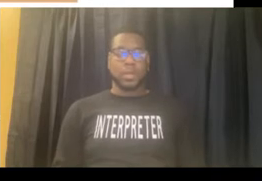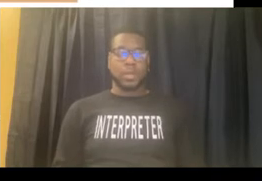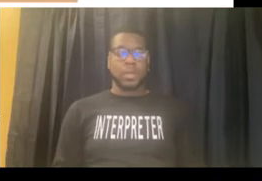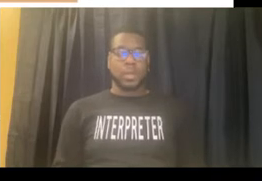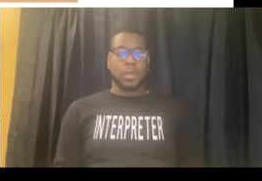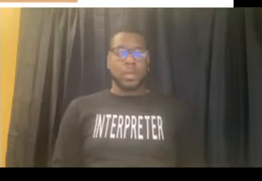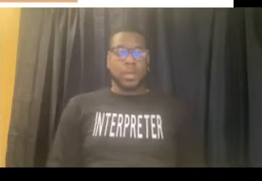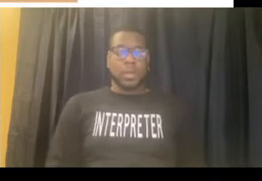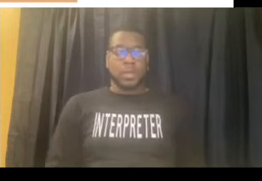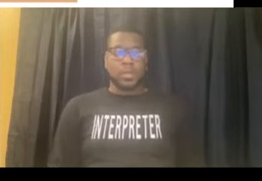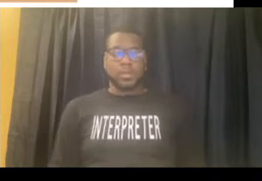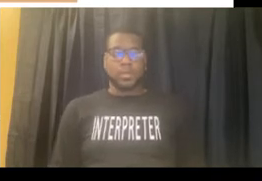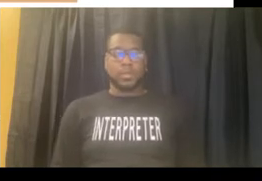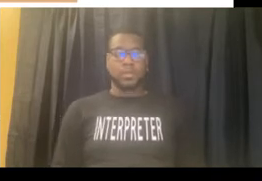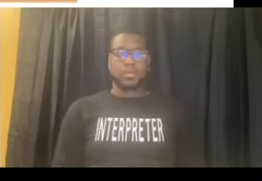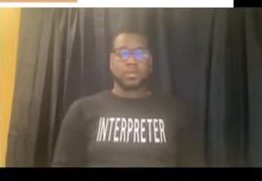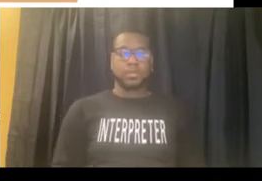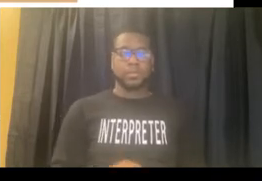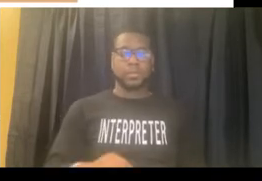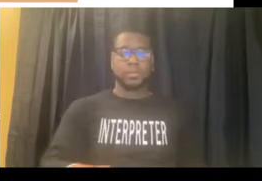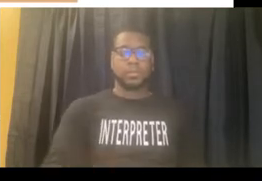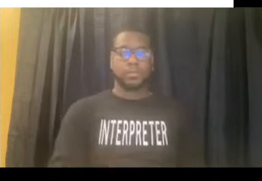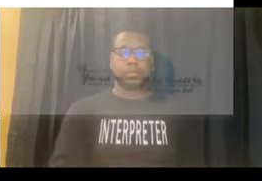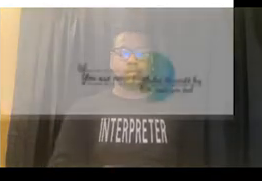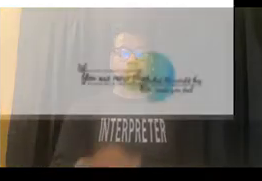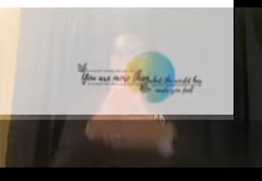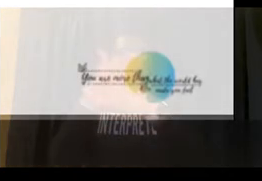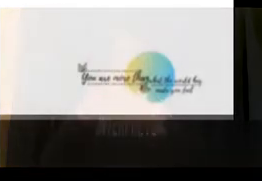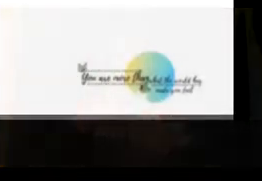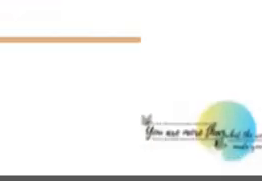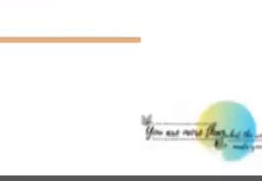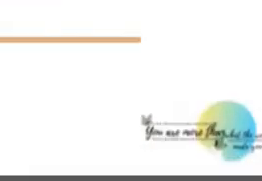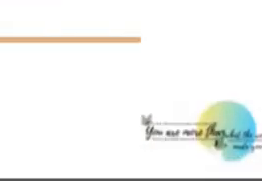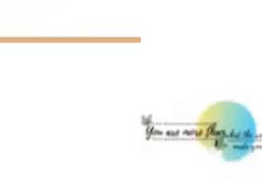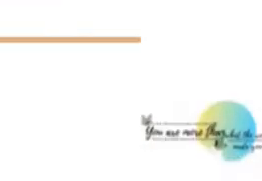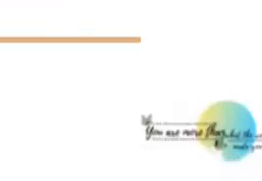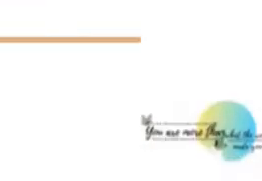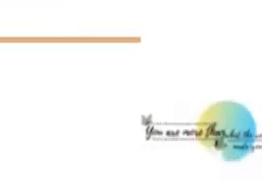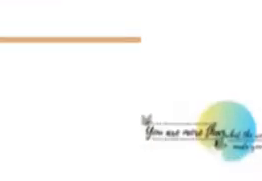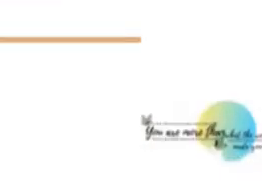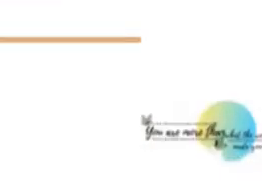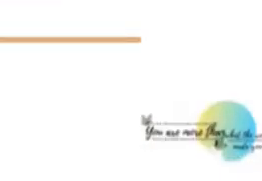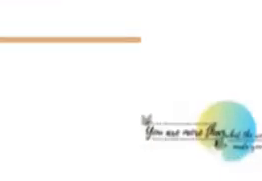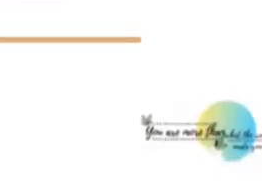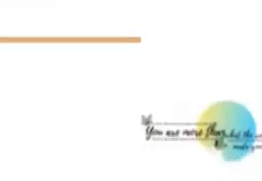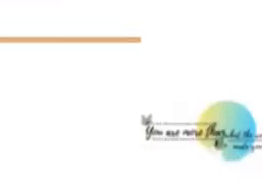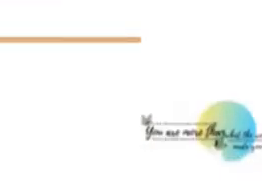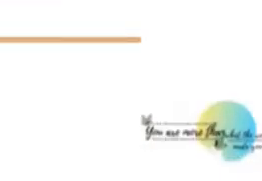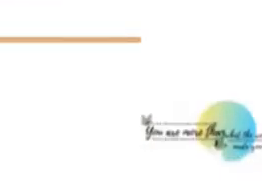I'm gonna have to reshare my screen so that you can see the video. 1 second. Dear child. Dear